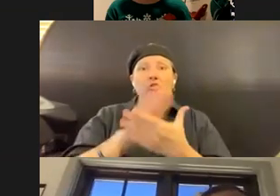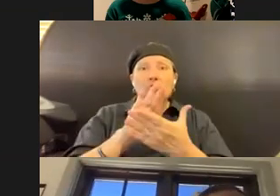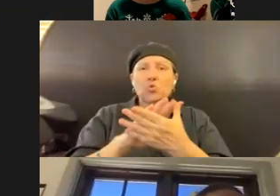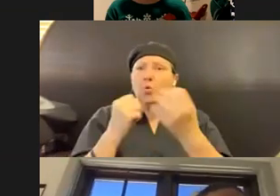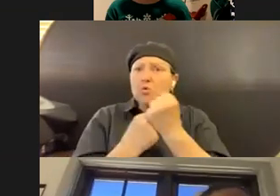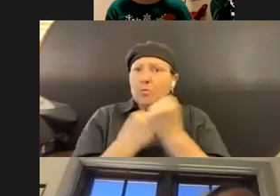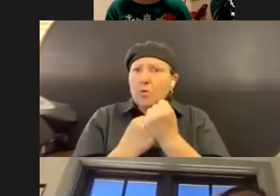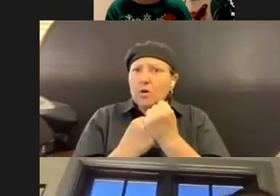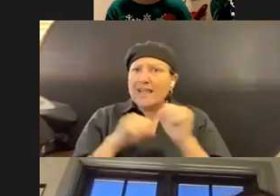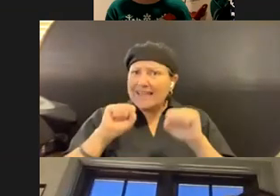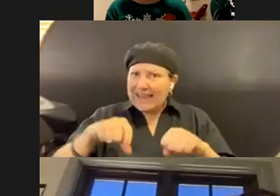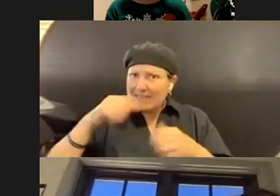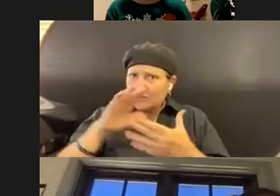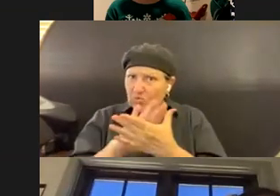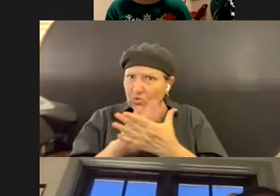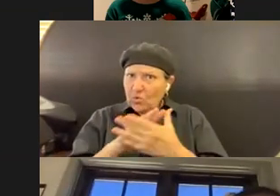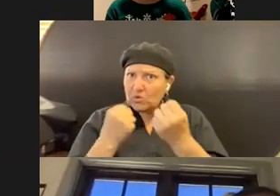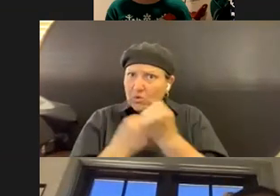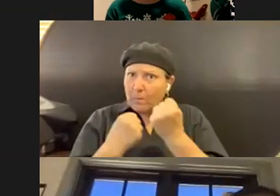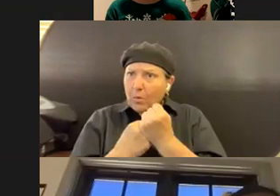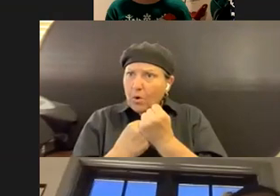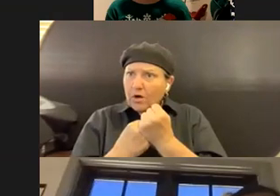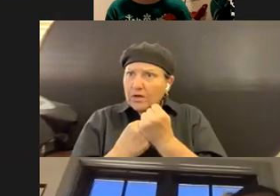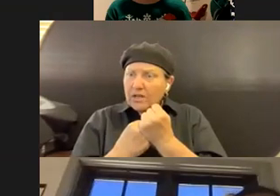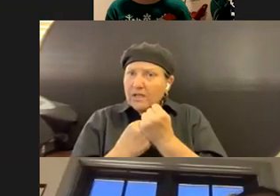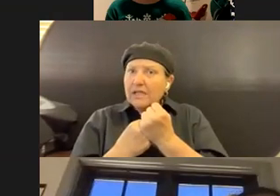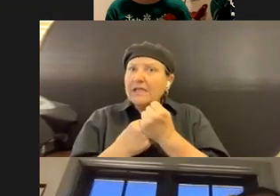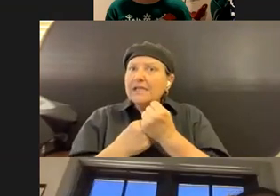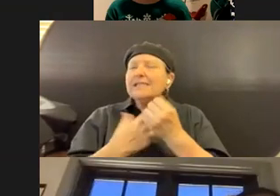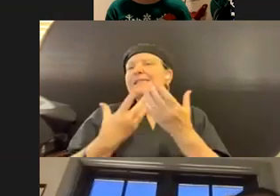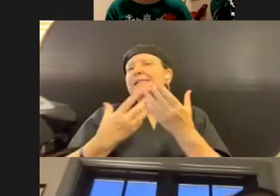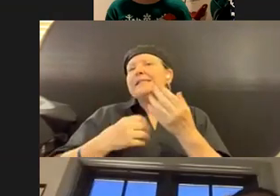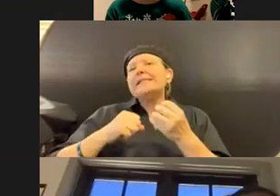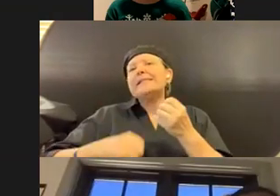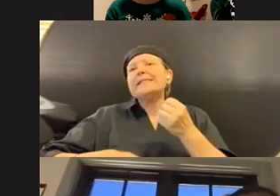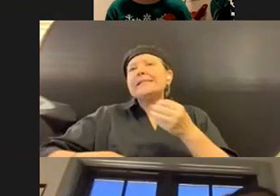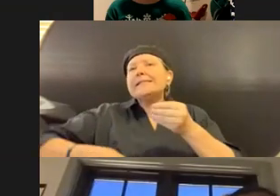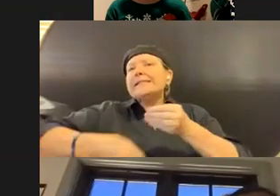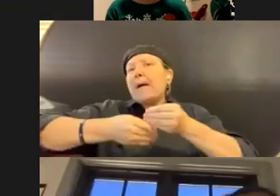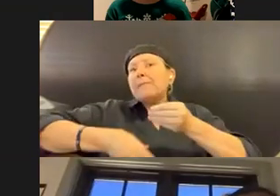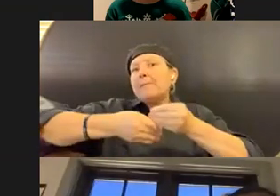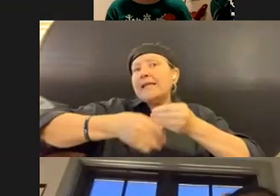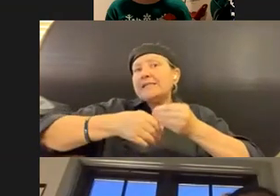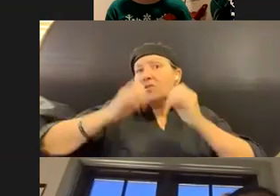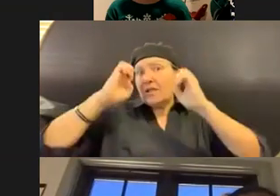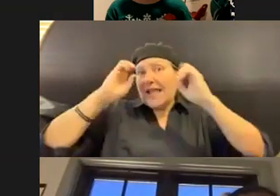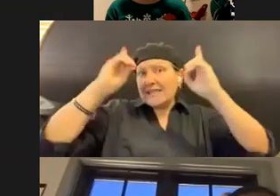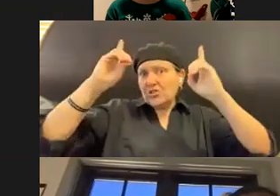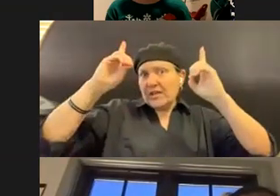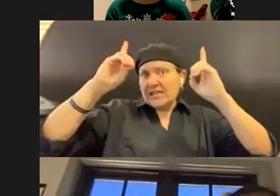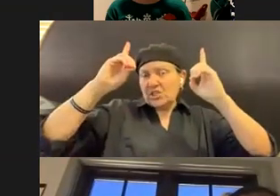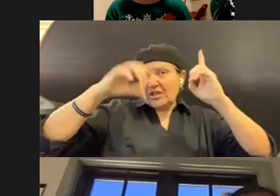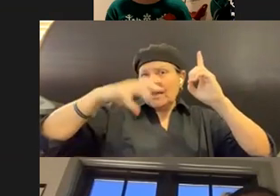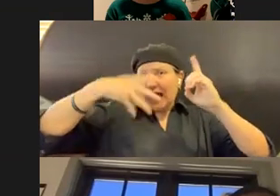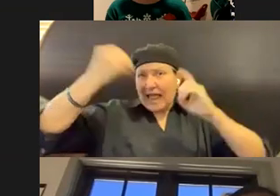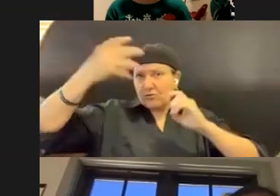after school, in-person, outdoor supplemental education? Unfortunately, at this point, we haven't